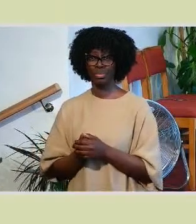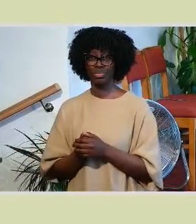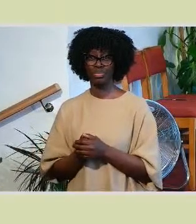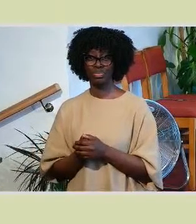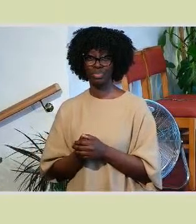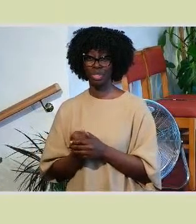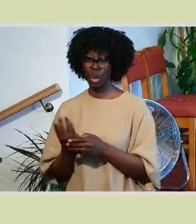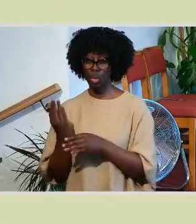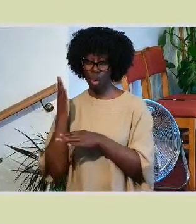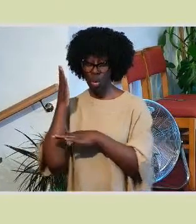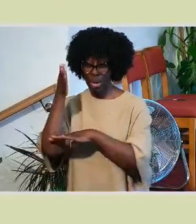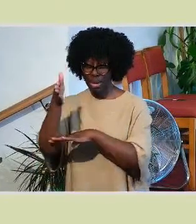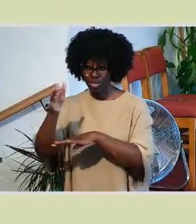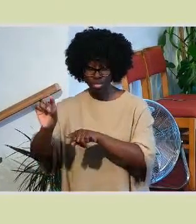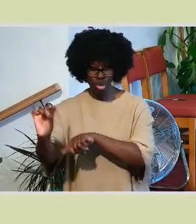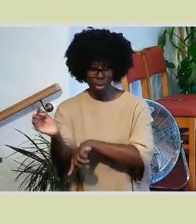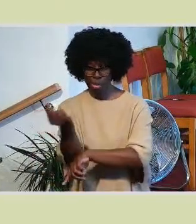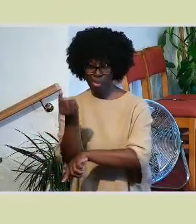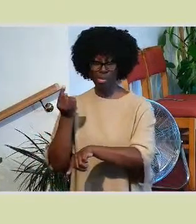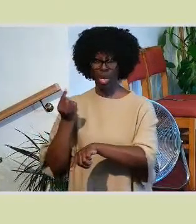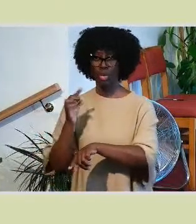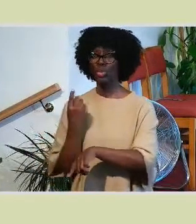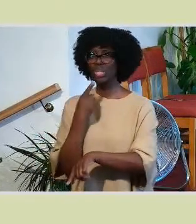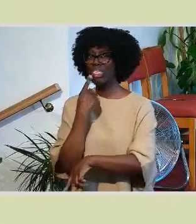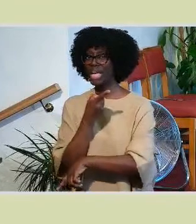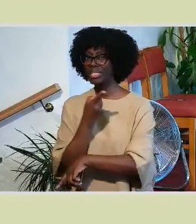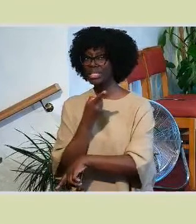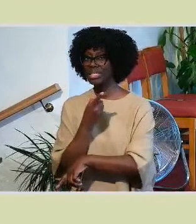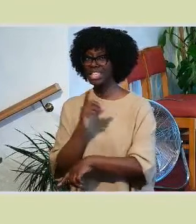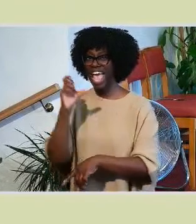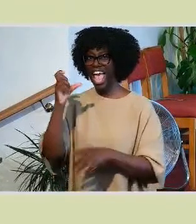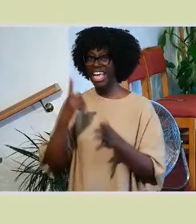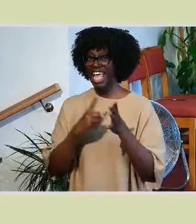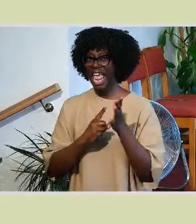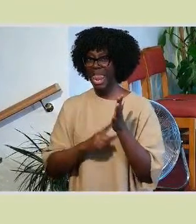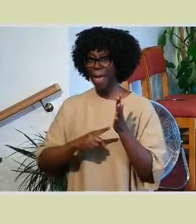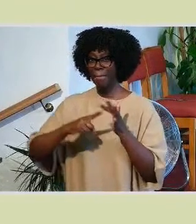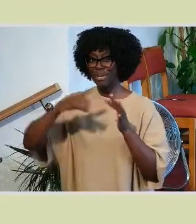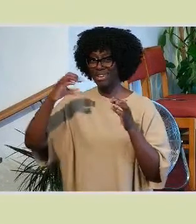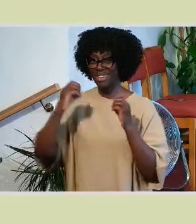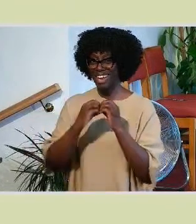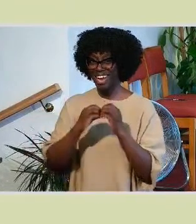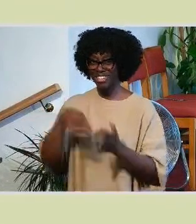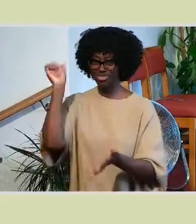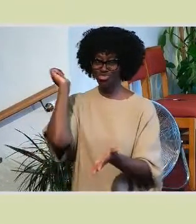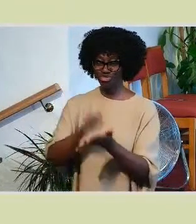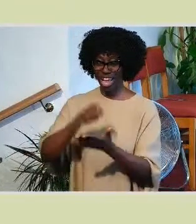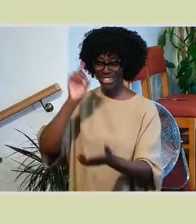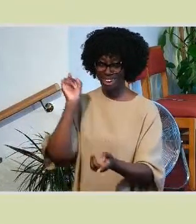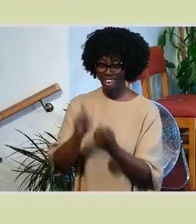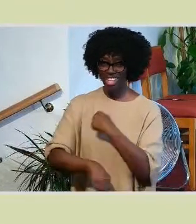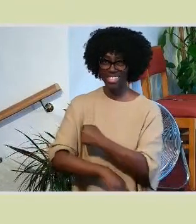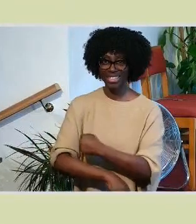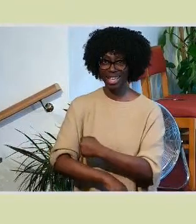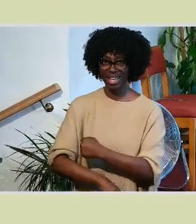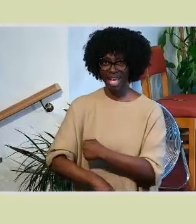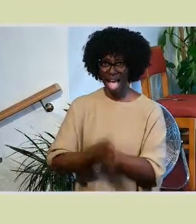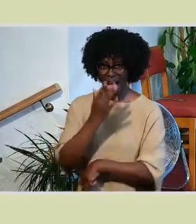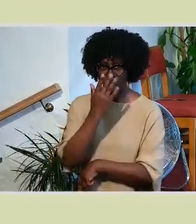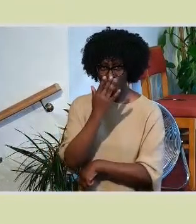and for coming in." Who said these words? Yes, well done. Okay. All right. So Caleb was